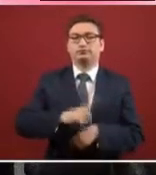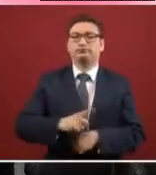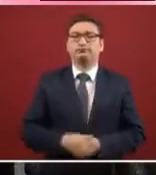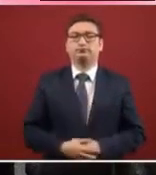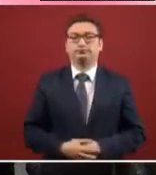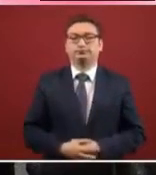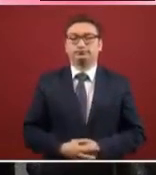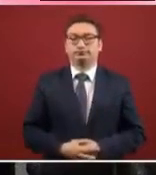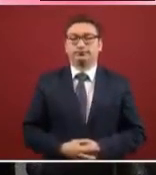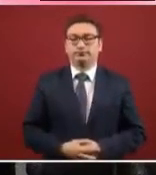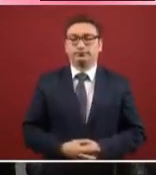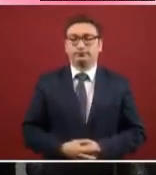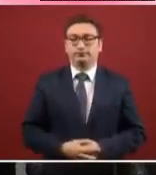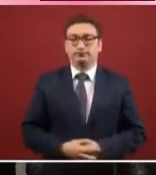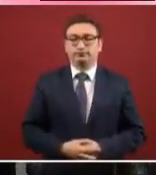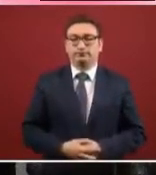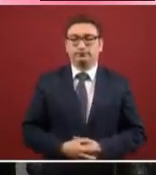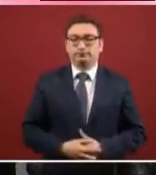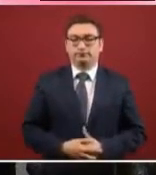them.